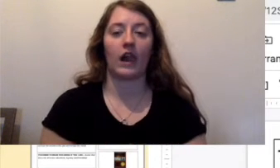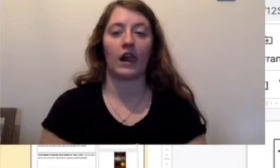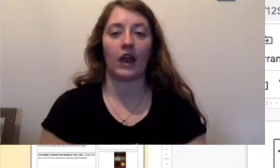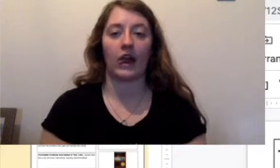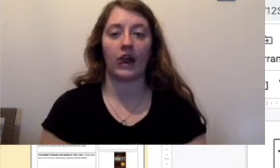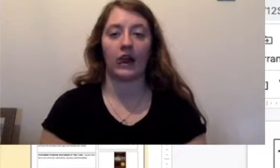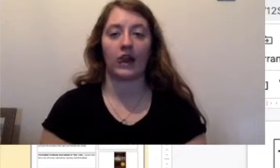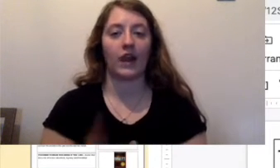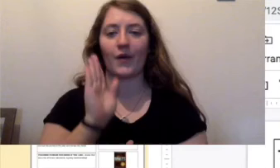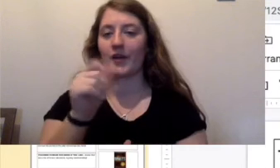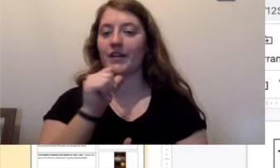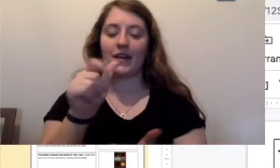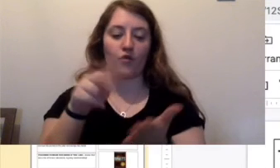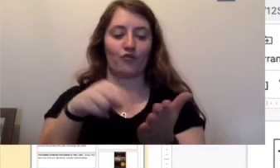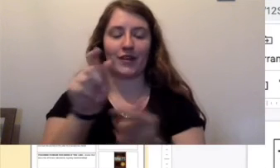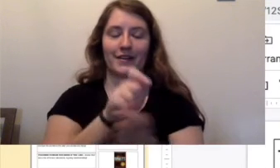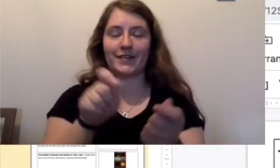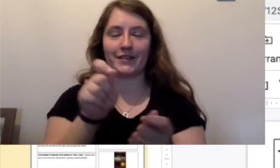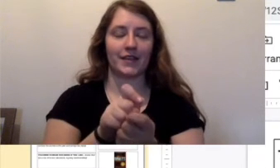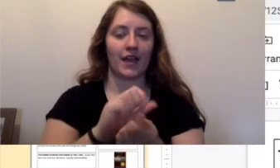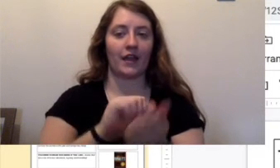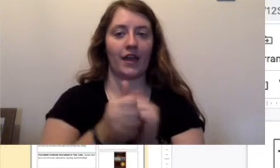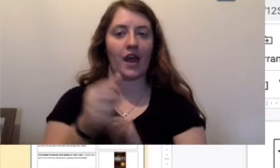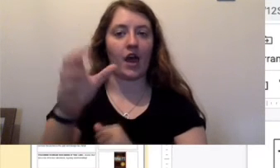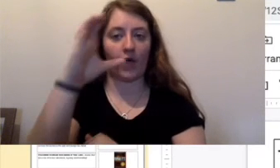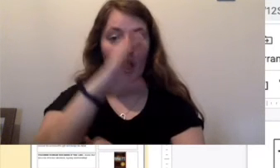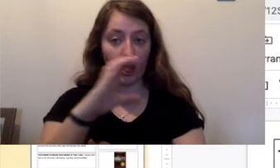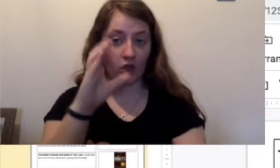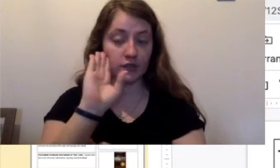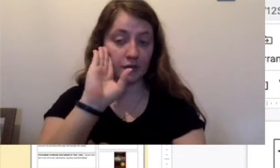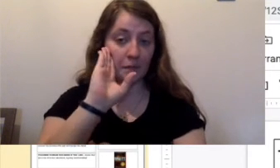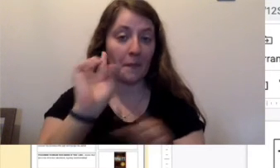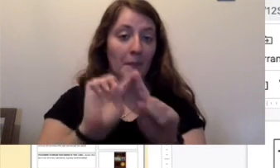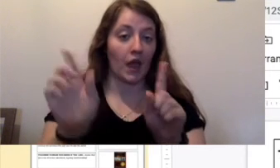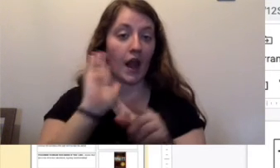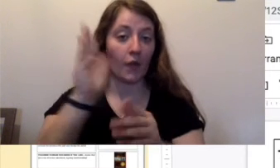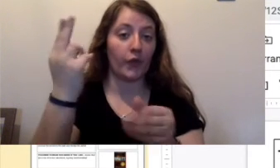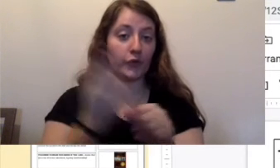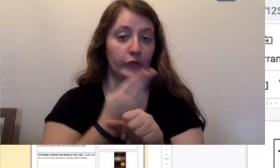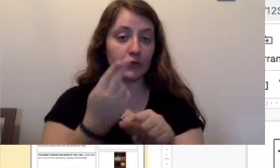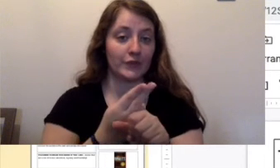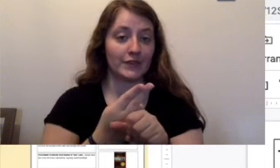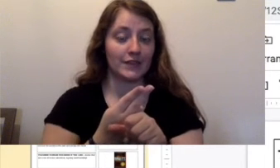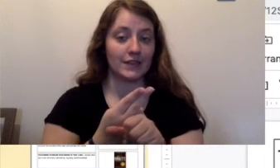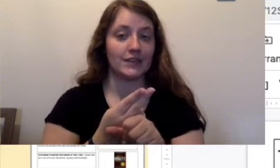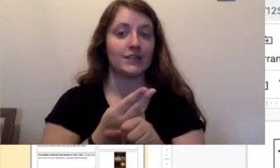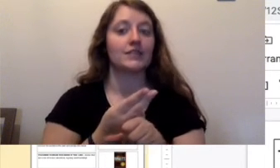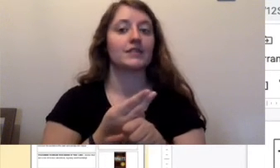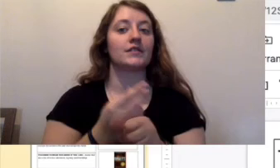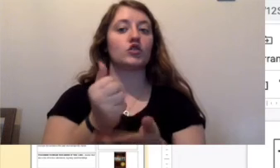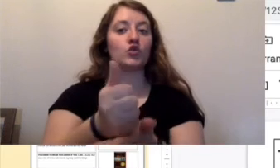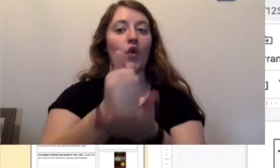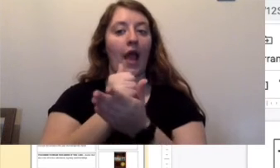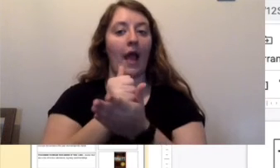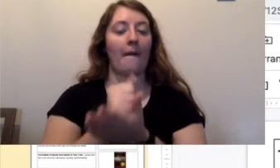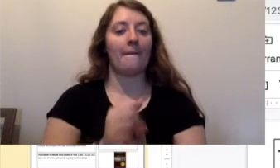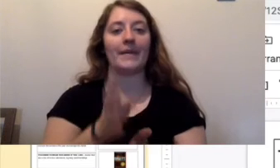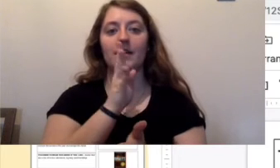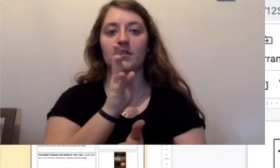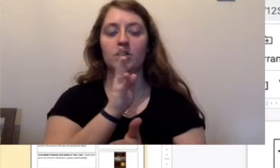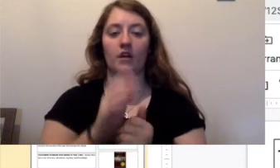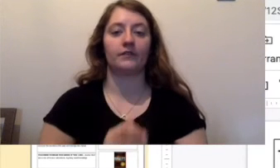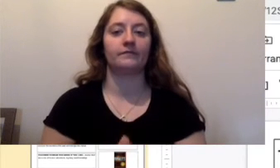read it exactly how it looks on my page. I'm going to use this as a reference of how I would talk if I was trying to sell a book to